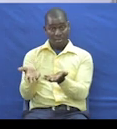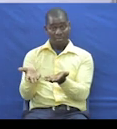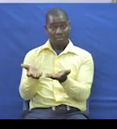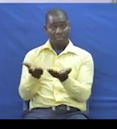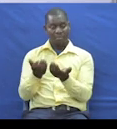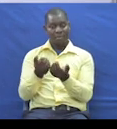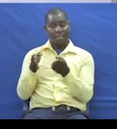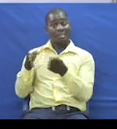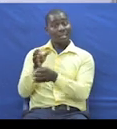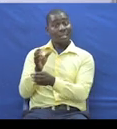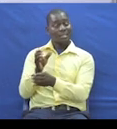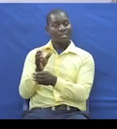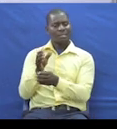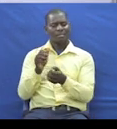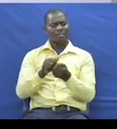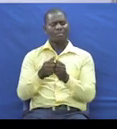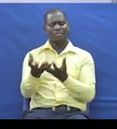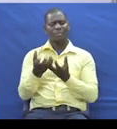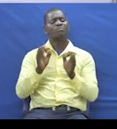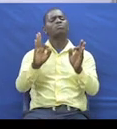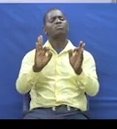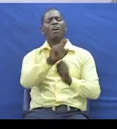As a scientist, this is a very interesting question.